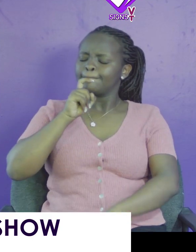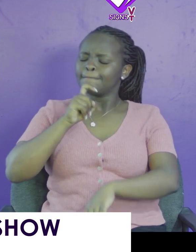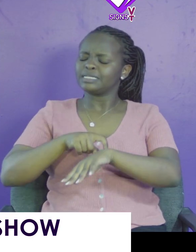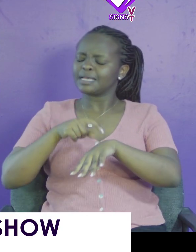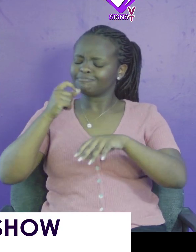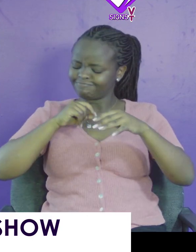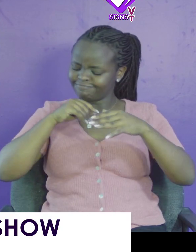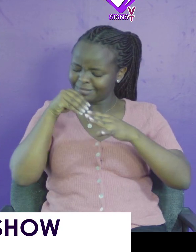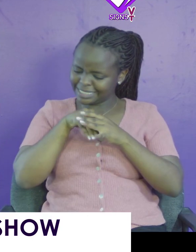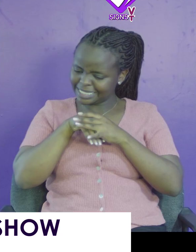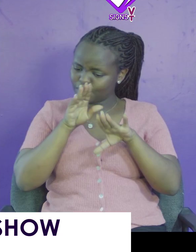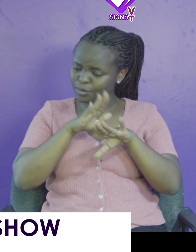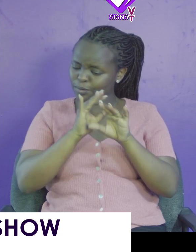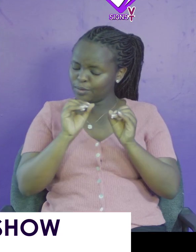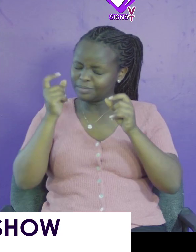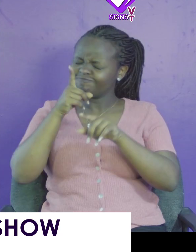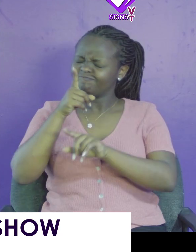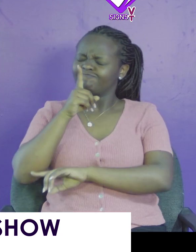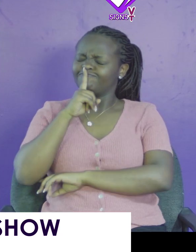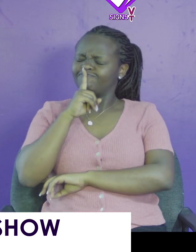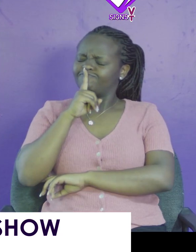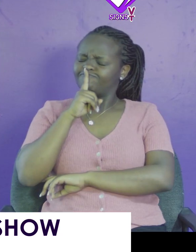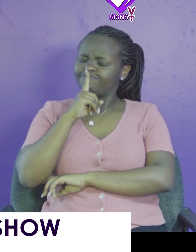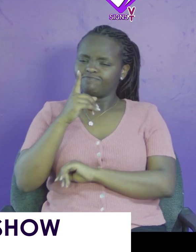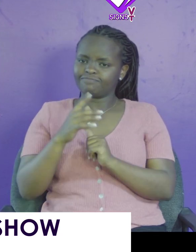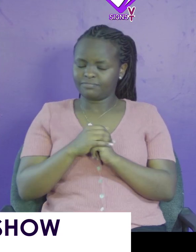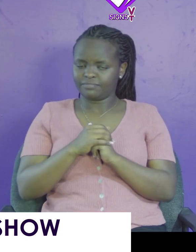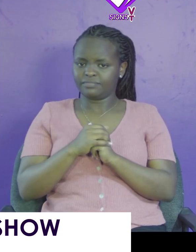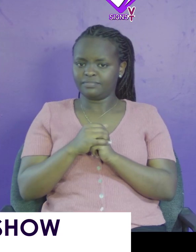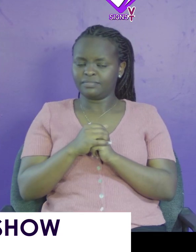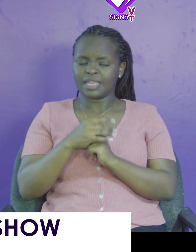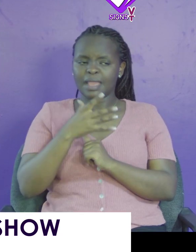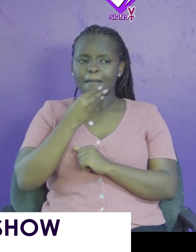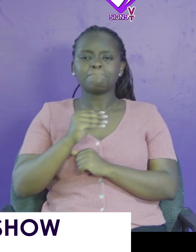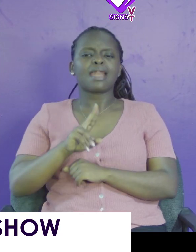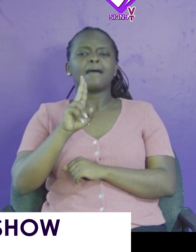quiet. You're not supposed to cry. Men, we were told to man up,